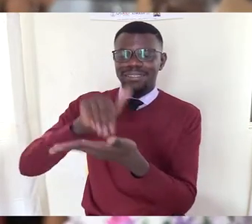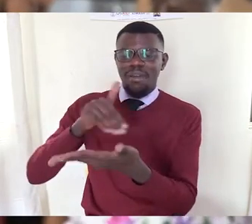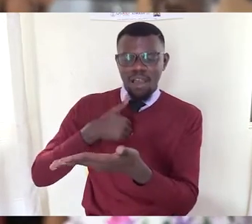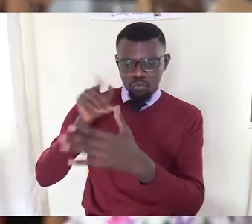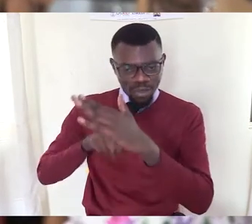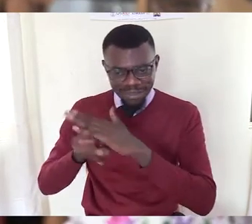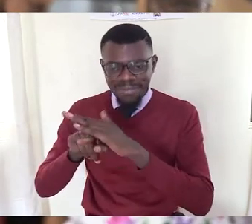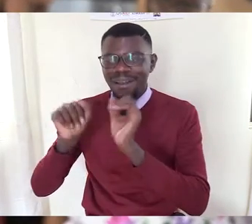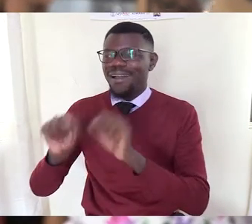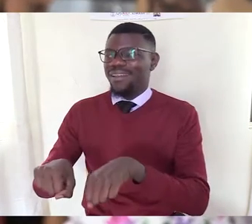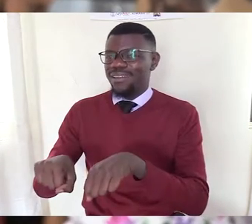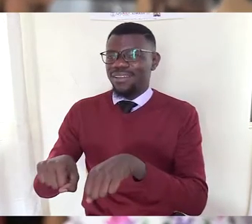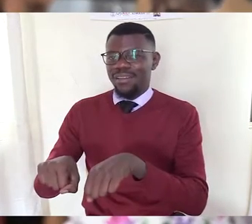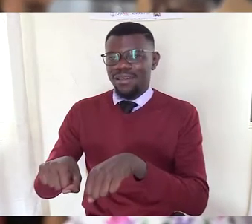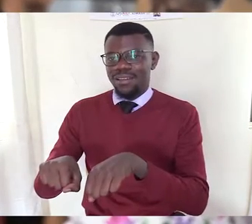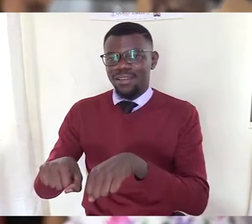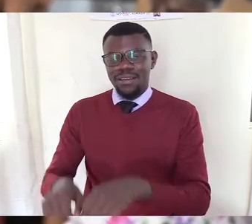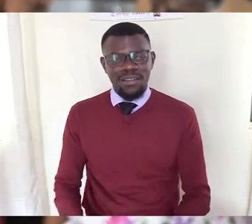get.